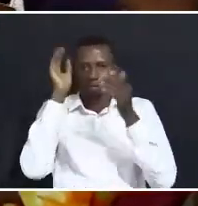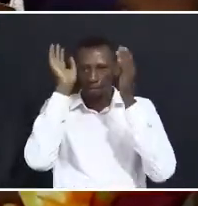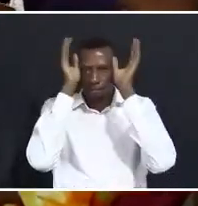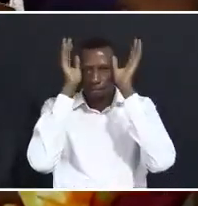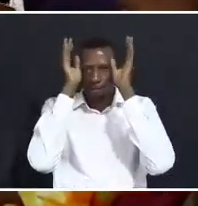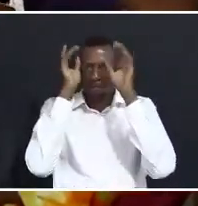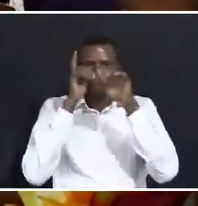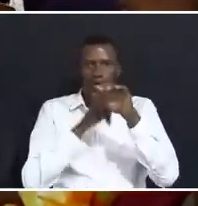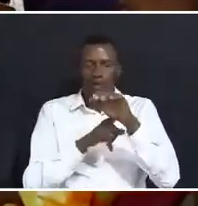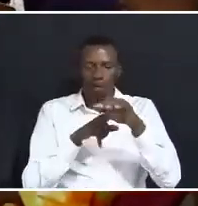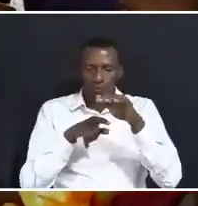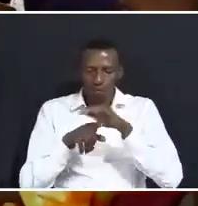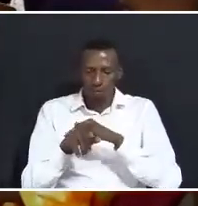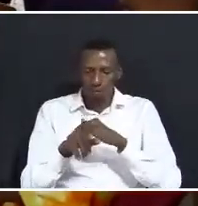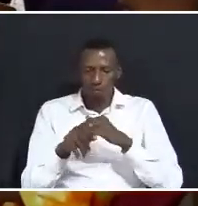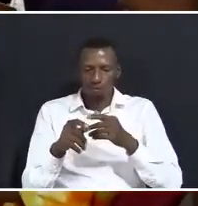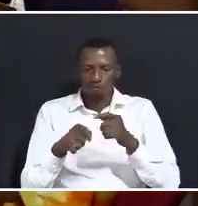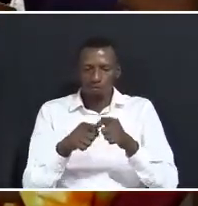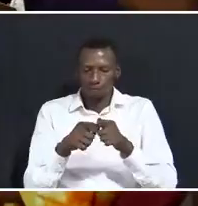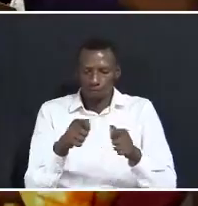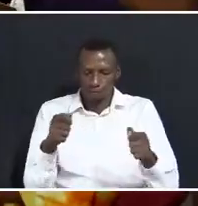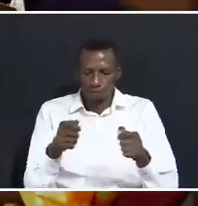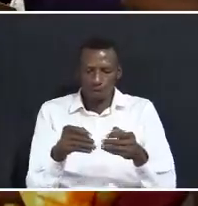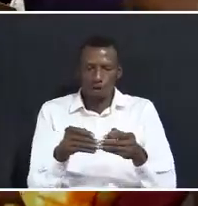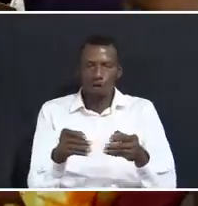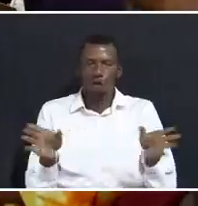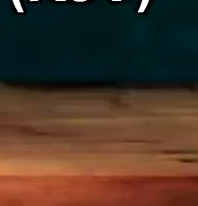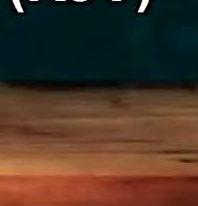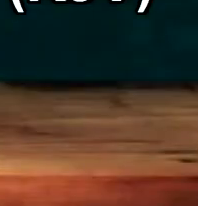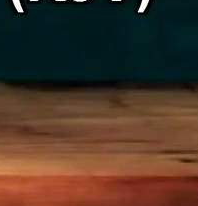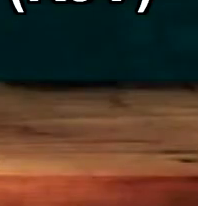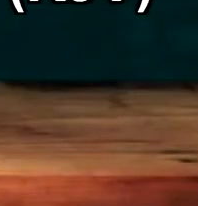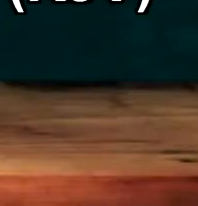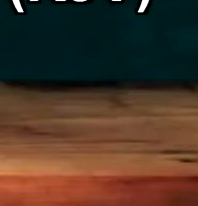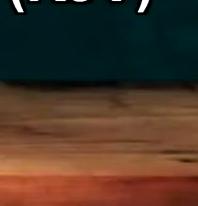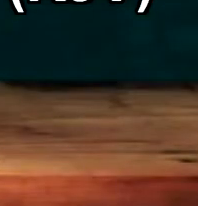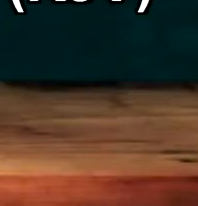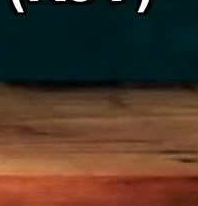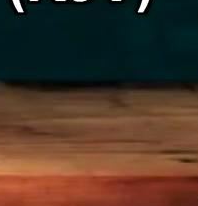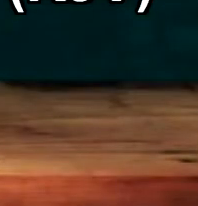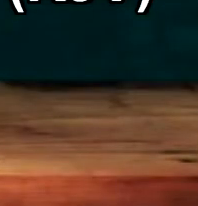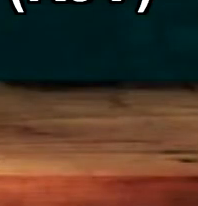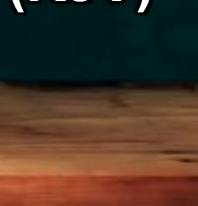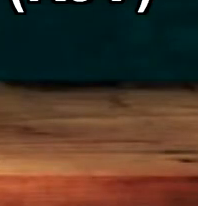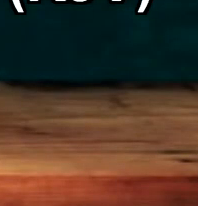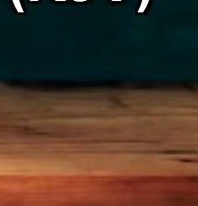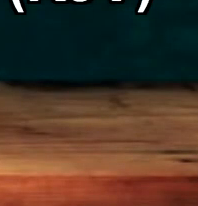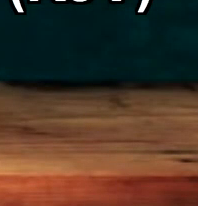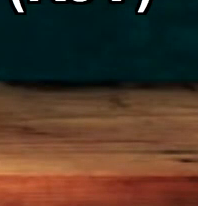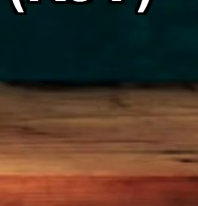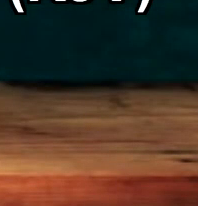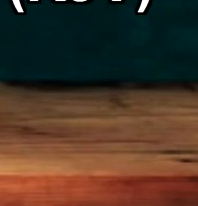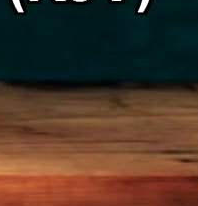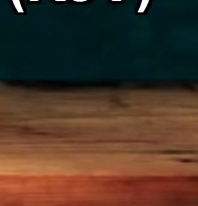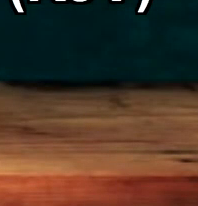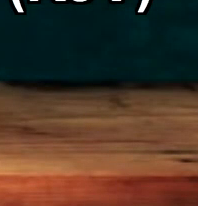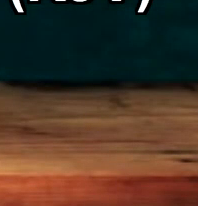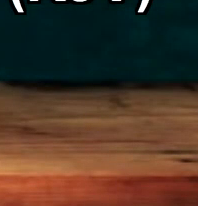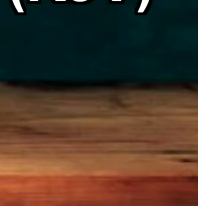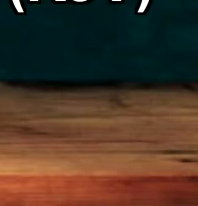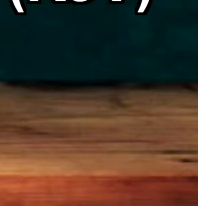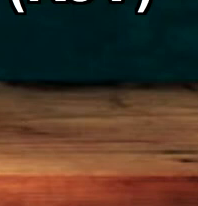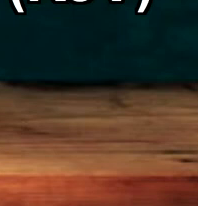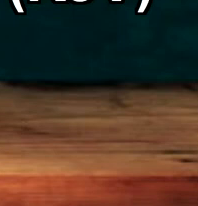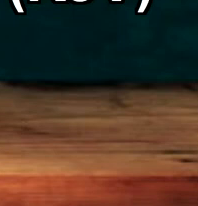of it, tied. Untied, loose him and bring it here. They go and find it exactly as it